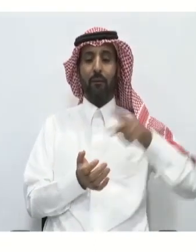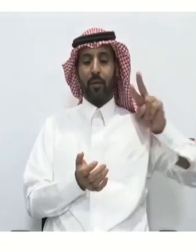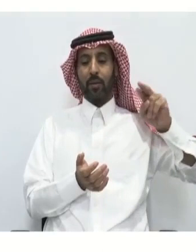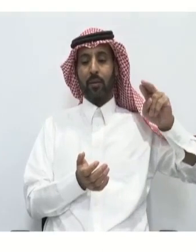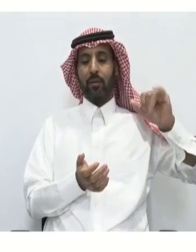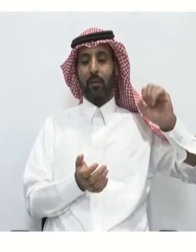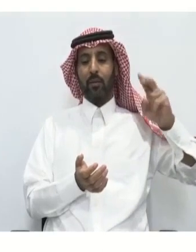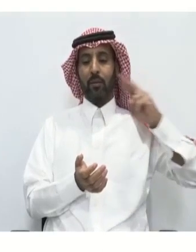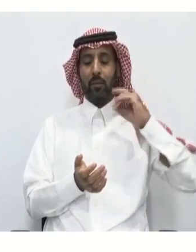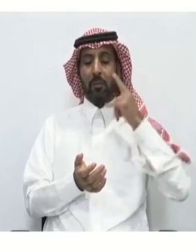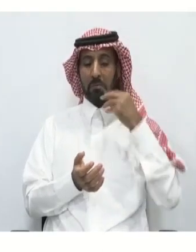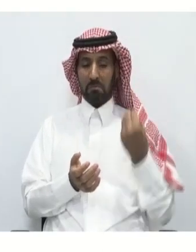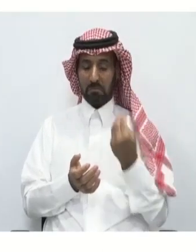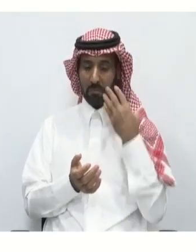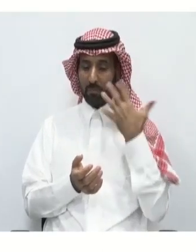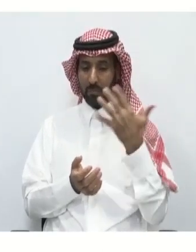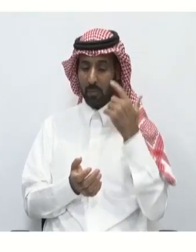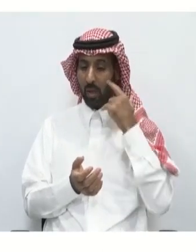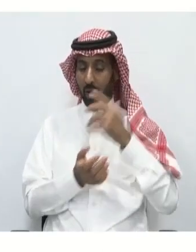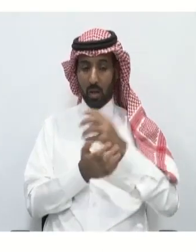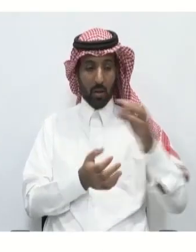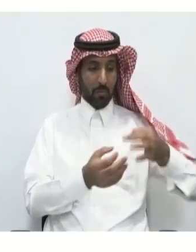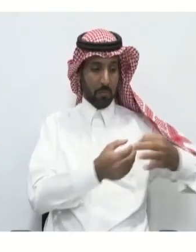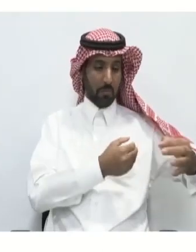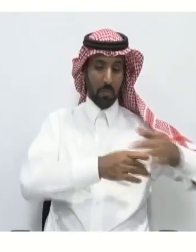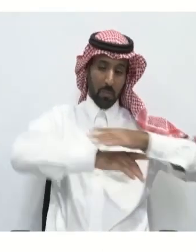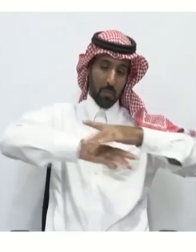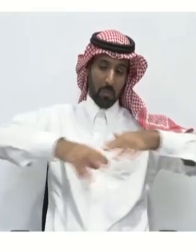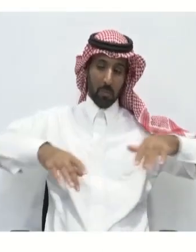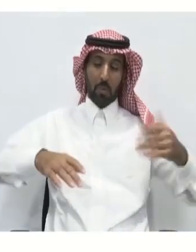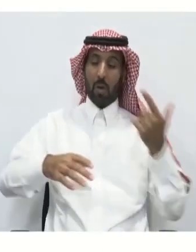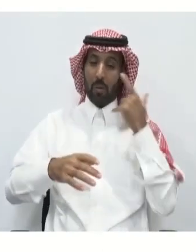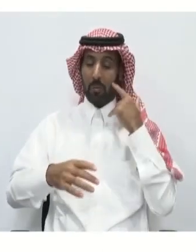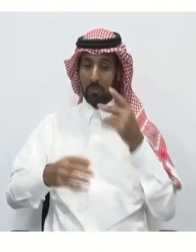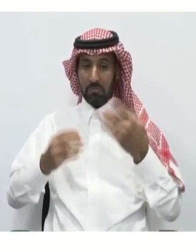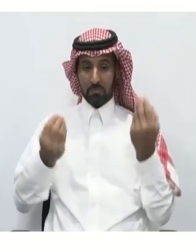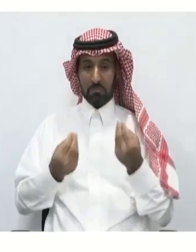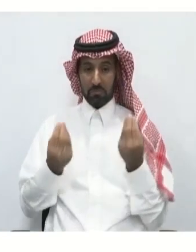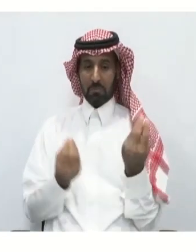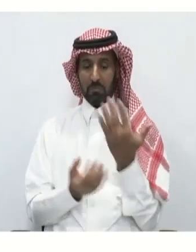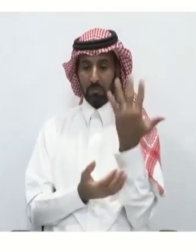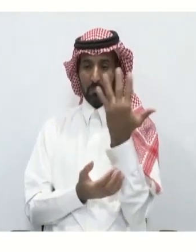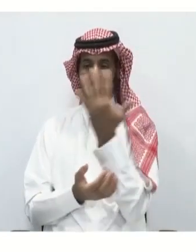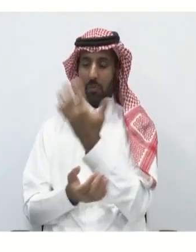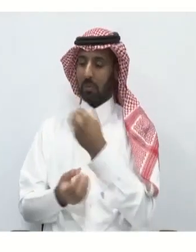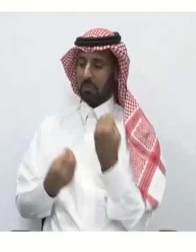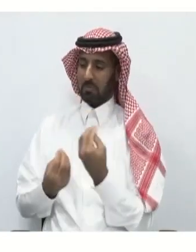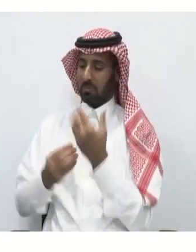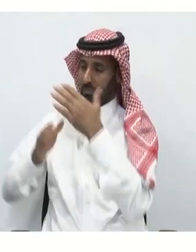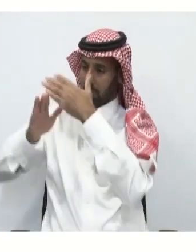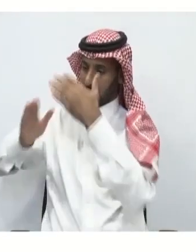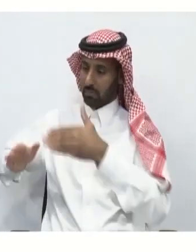U.S. Virgin Islands is one of the oldest and most acclaimed green hotels in the world. The first of the eco tents were built